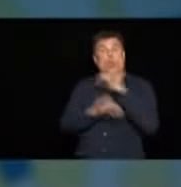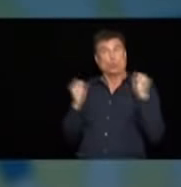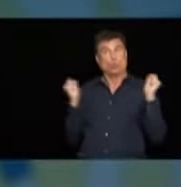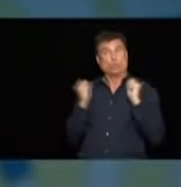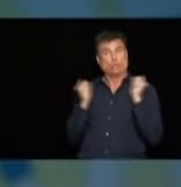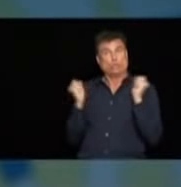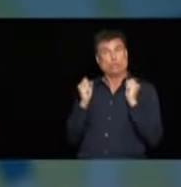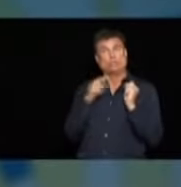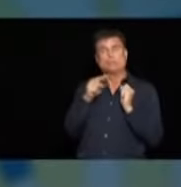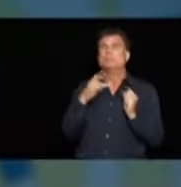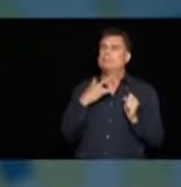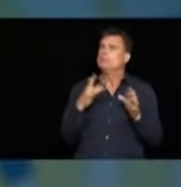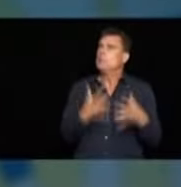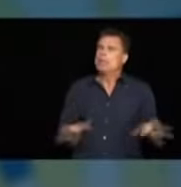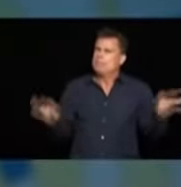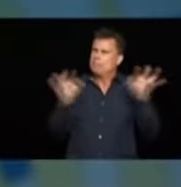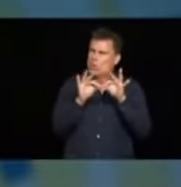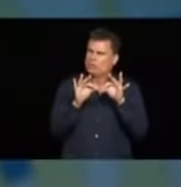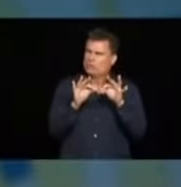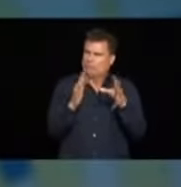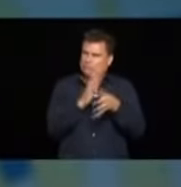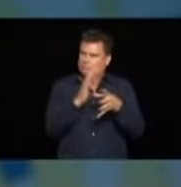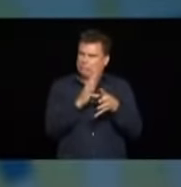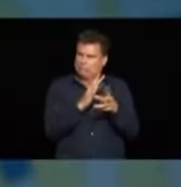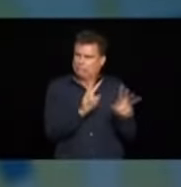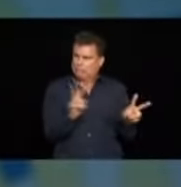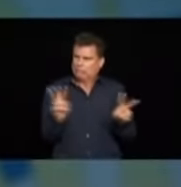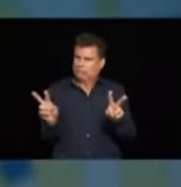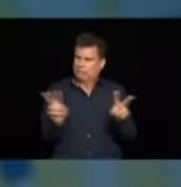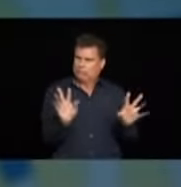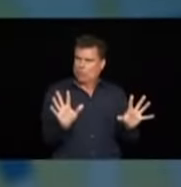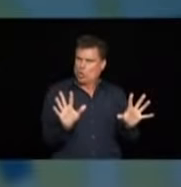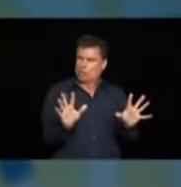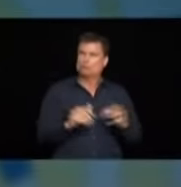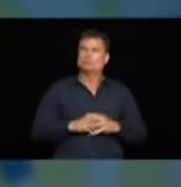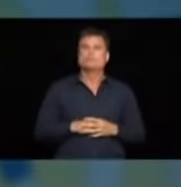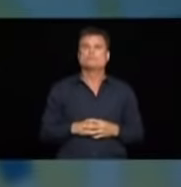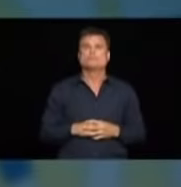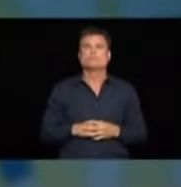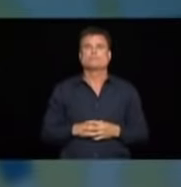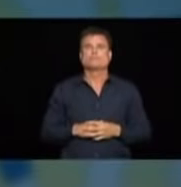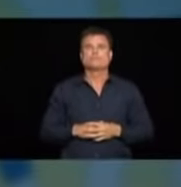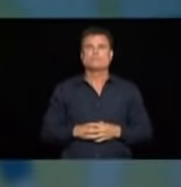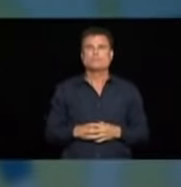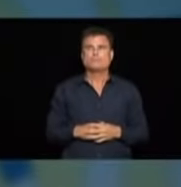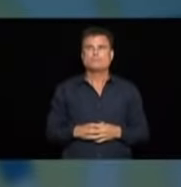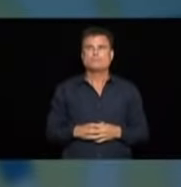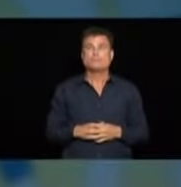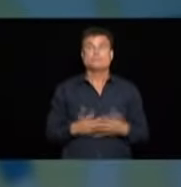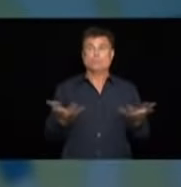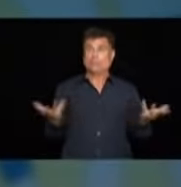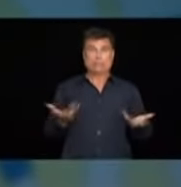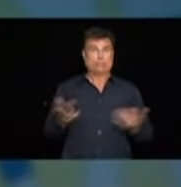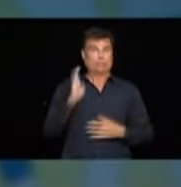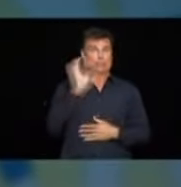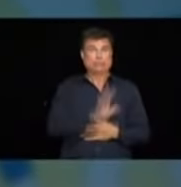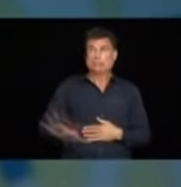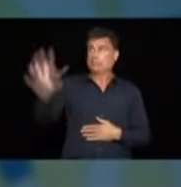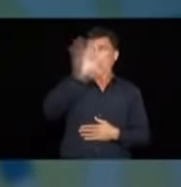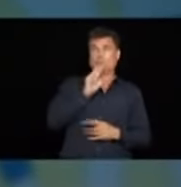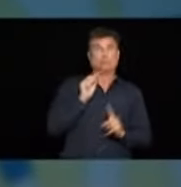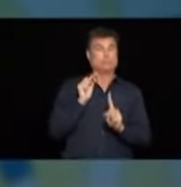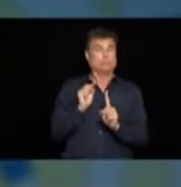on all summer, and the success of our hiring in terms of contact tracing is a demonstration of that. What we've seen here in